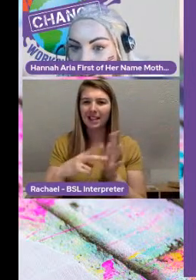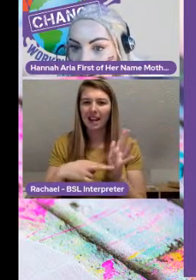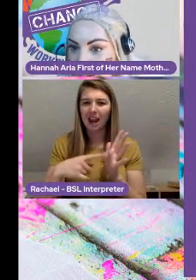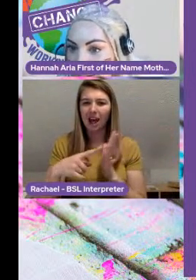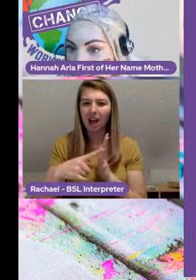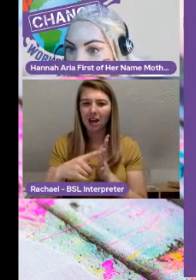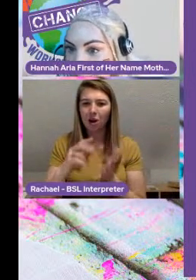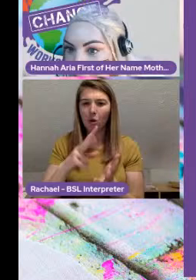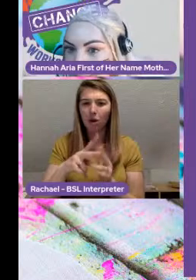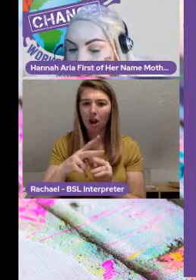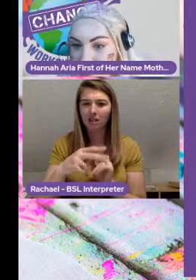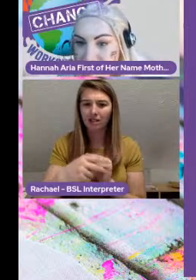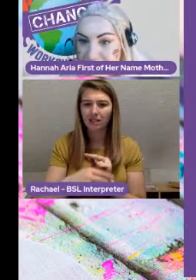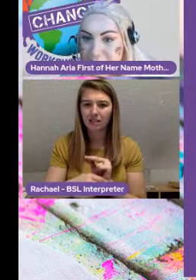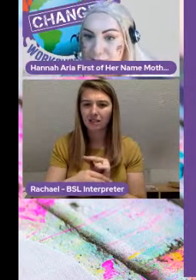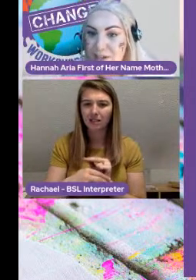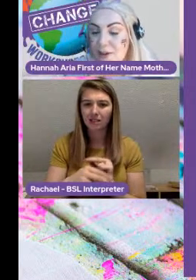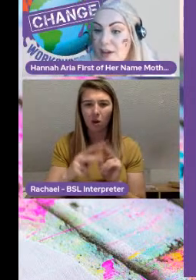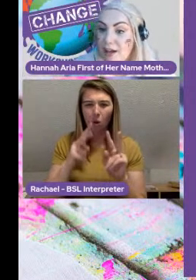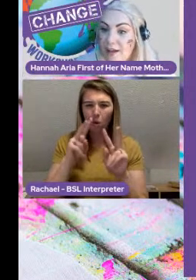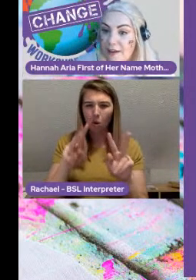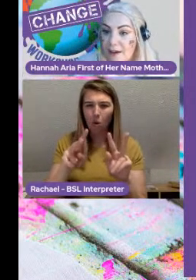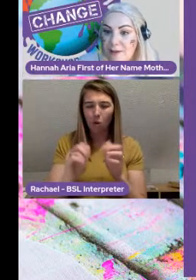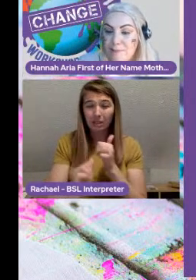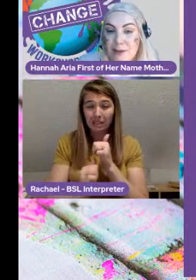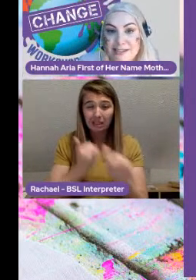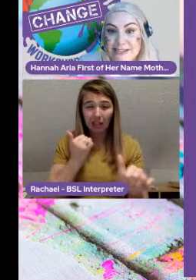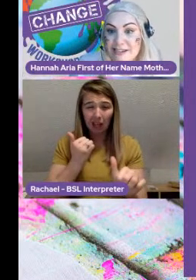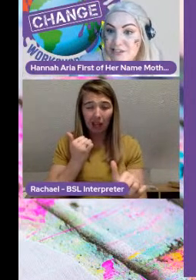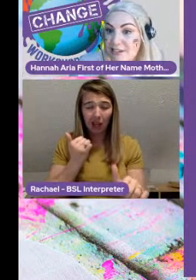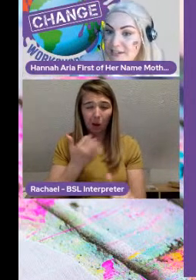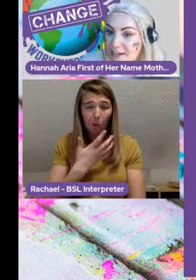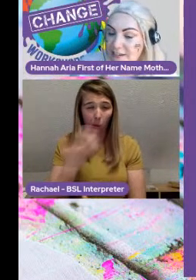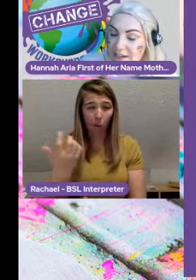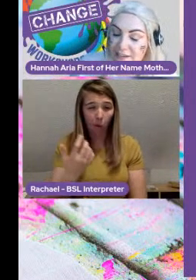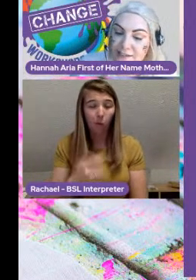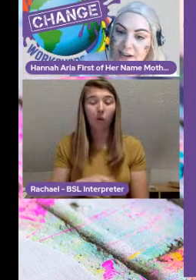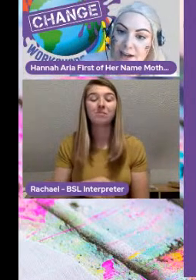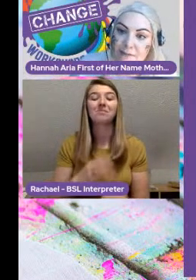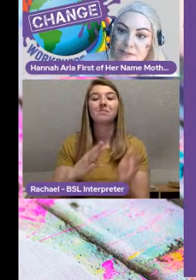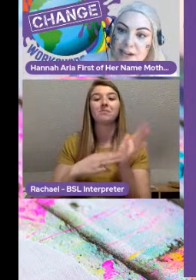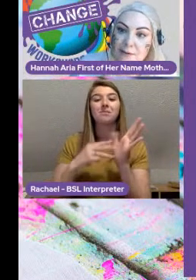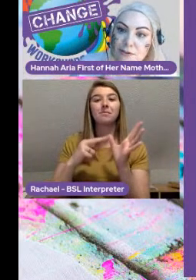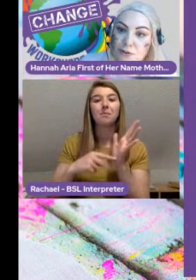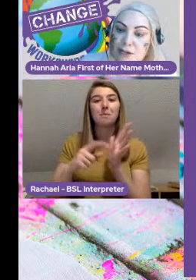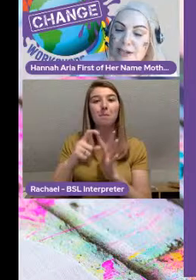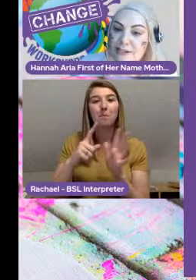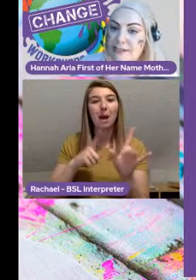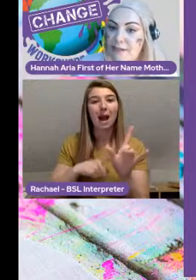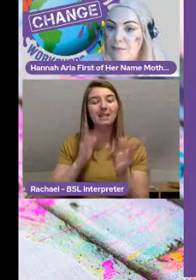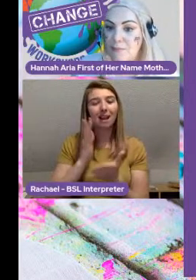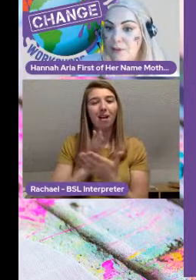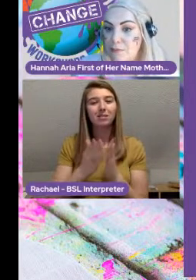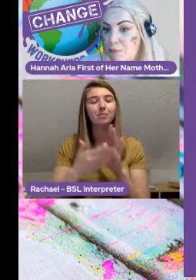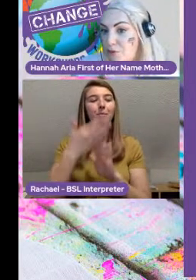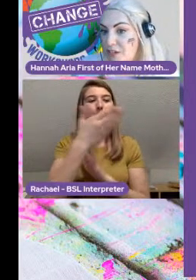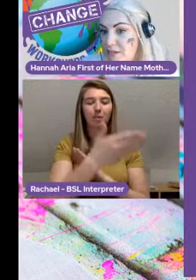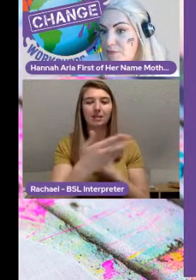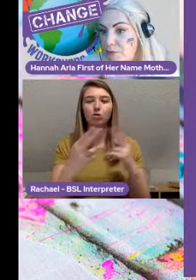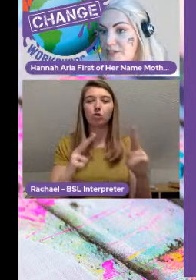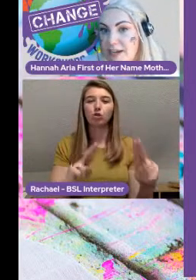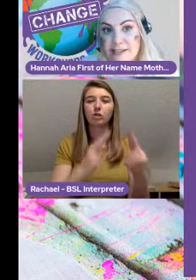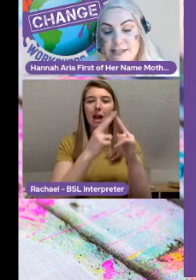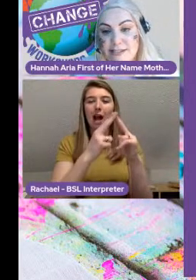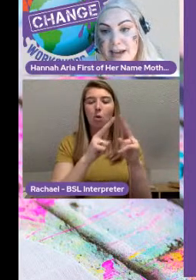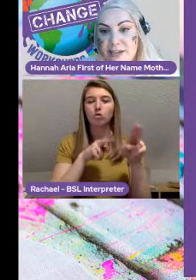here. Look at those skills. Now, Mandy has actually attended Tower Street's print